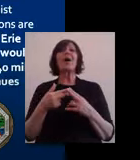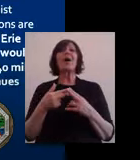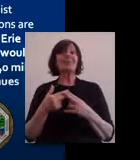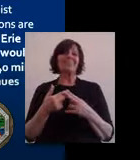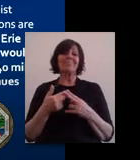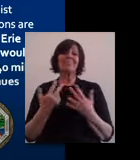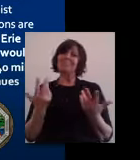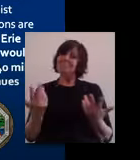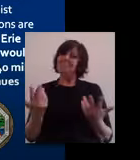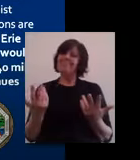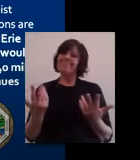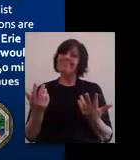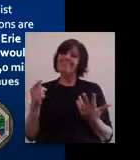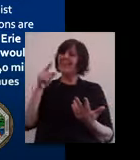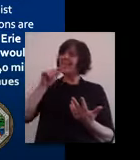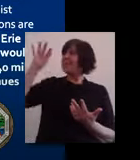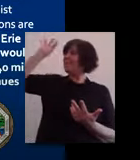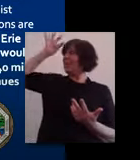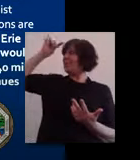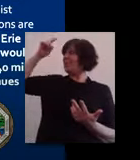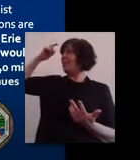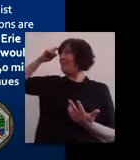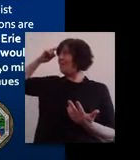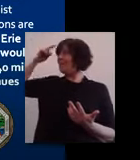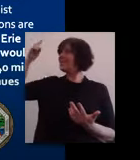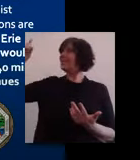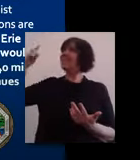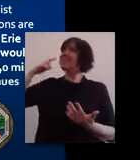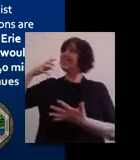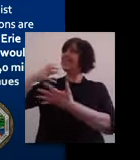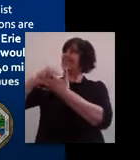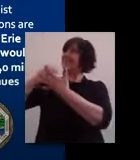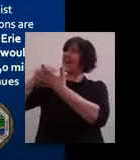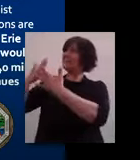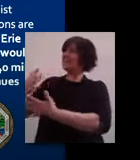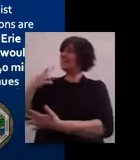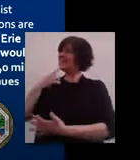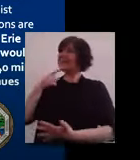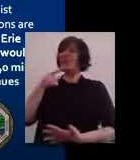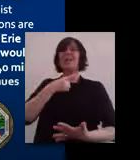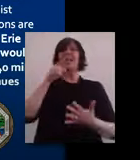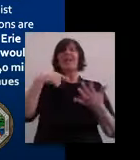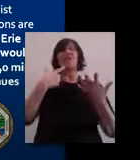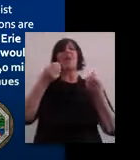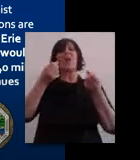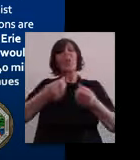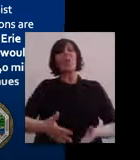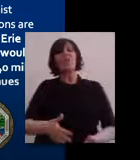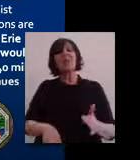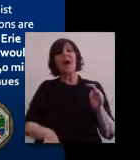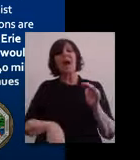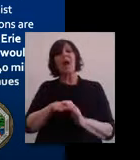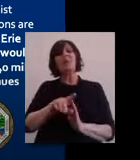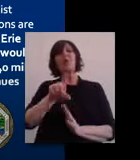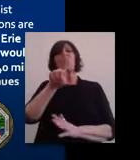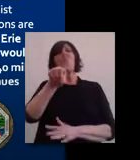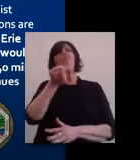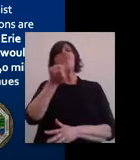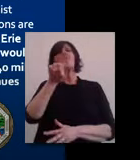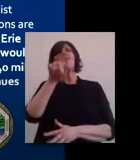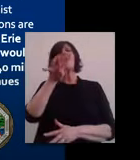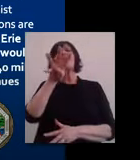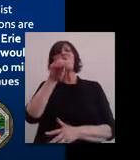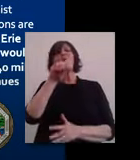the federal government and national economists, that Erie County could lose upwards of $140 million of revenues.